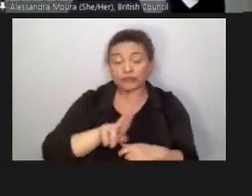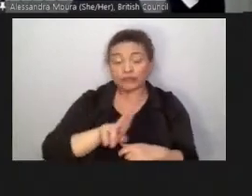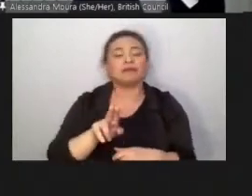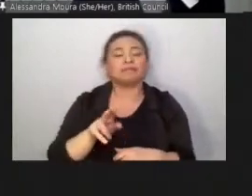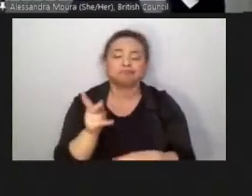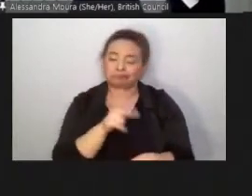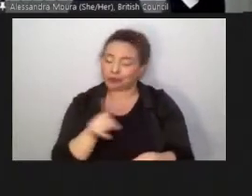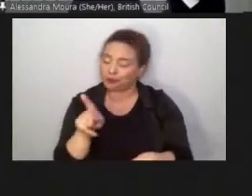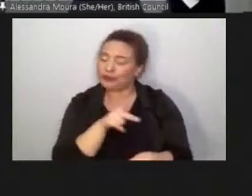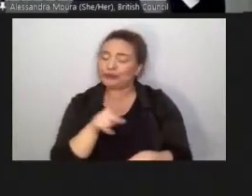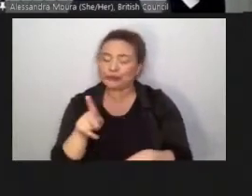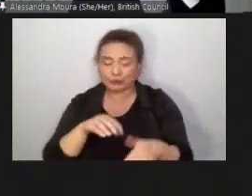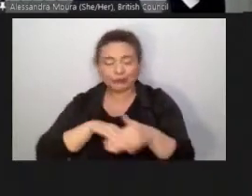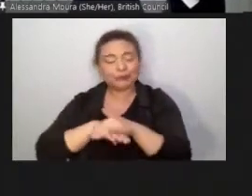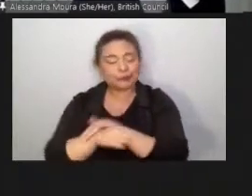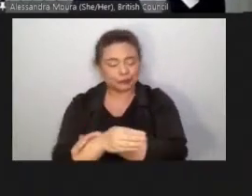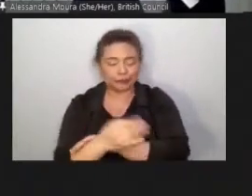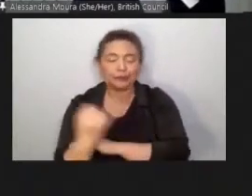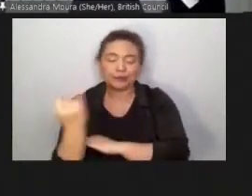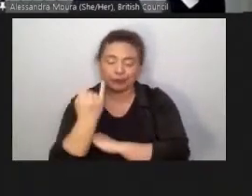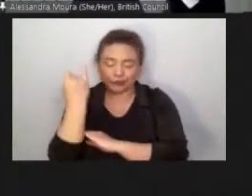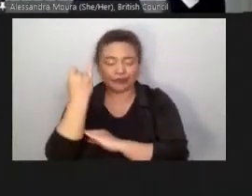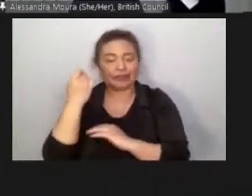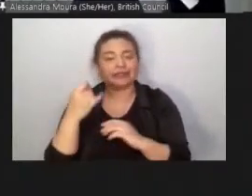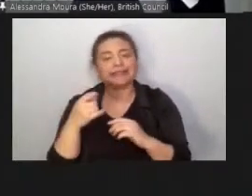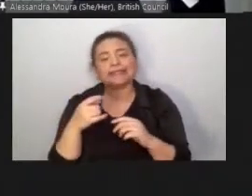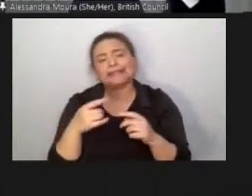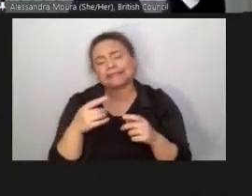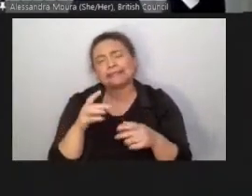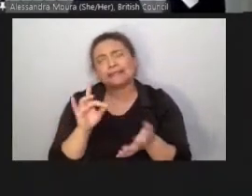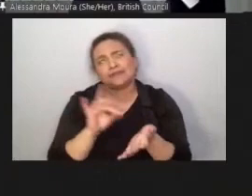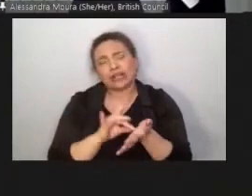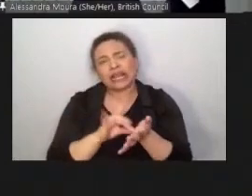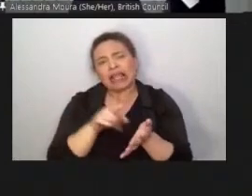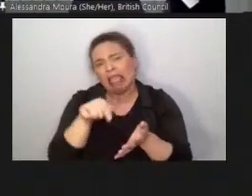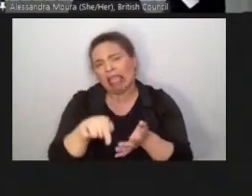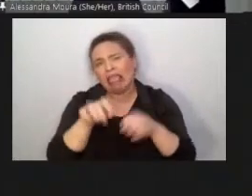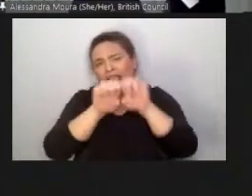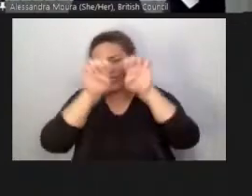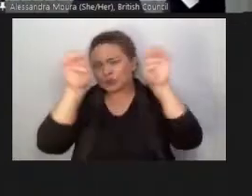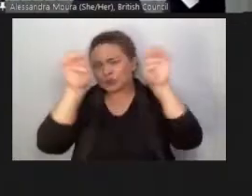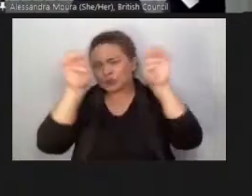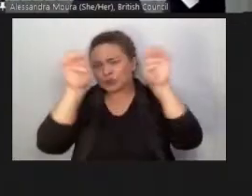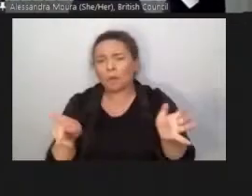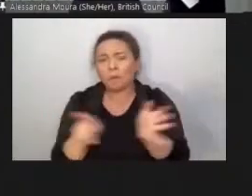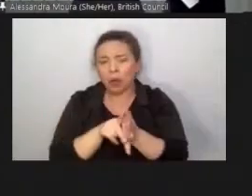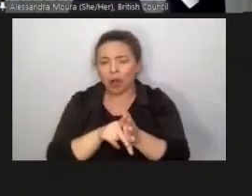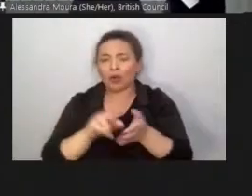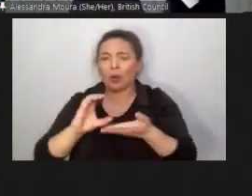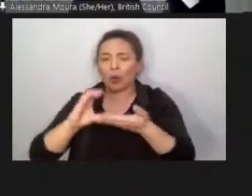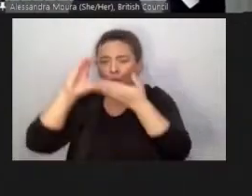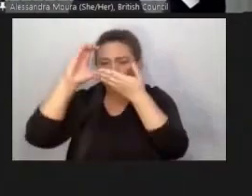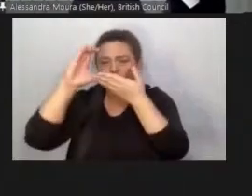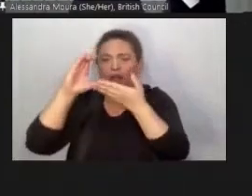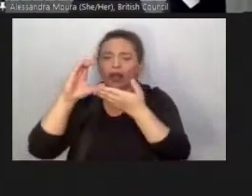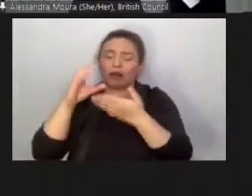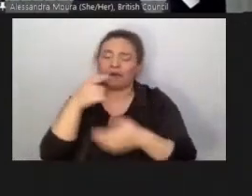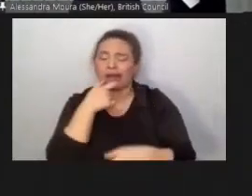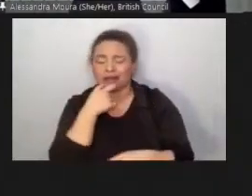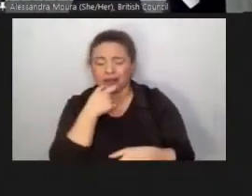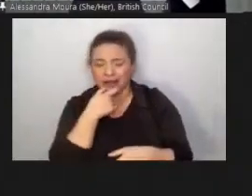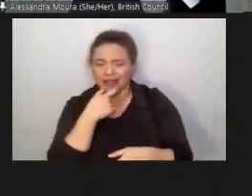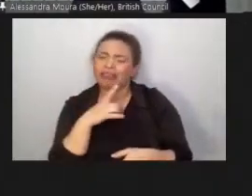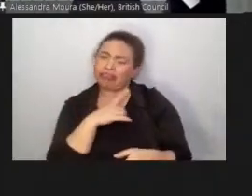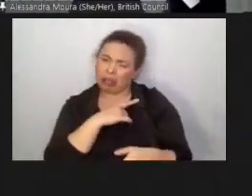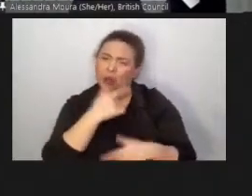is a framework for teachers. This is the British Council's framework. There are other frameworks that other people have developed, but